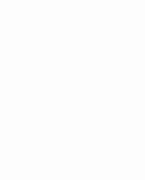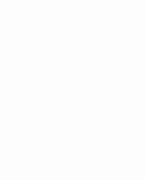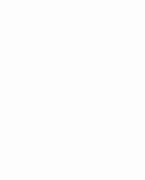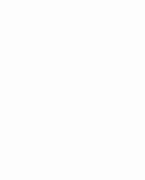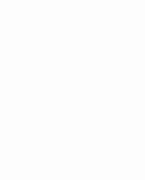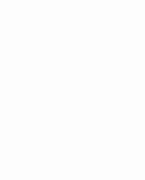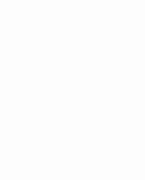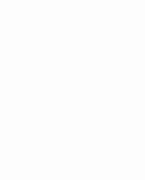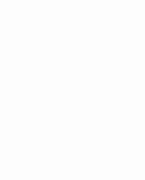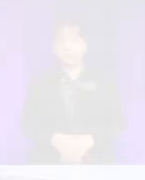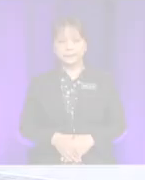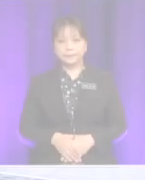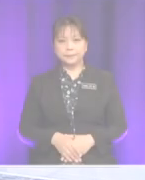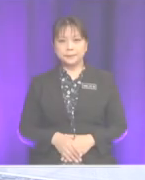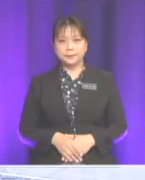EduwebTV KPM.